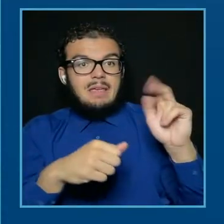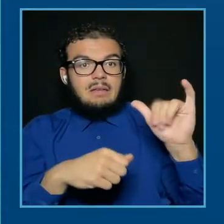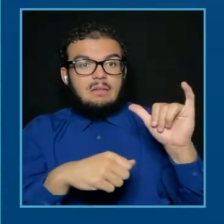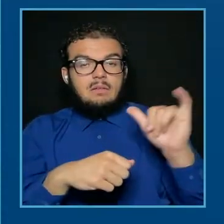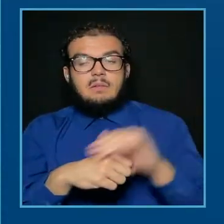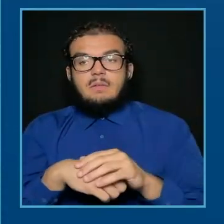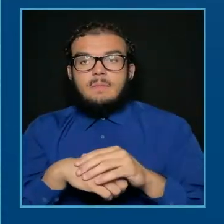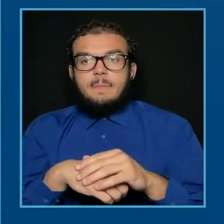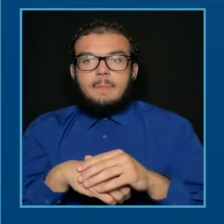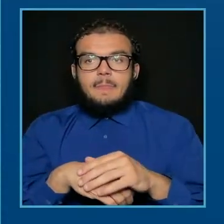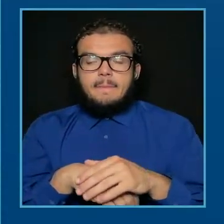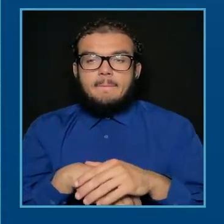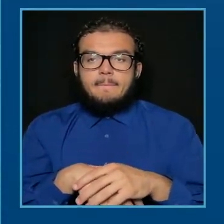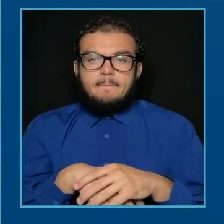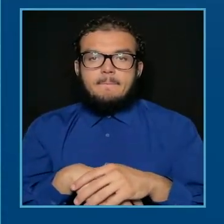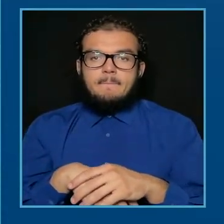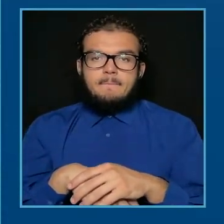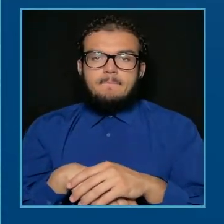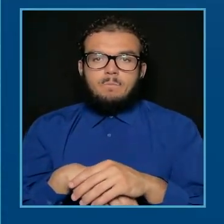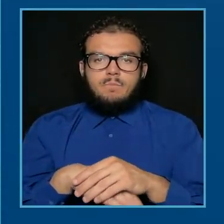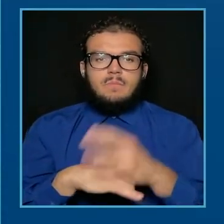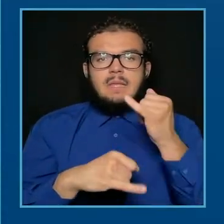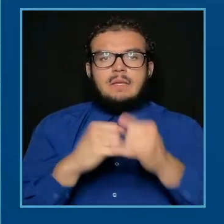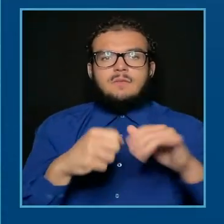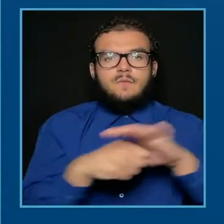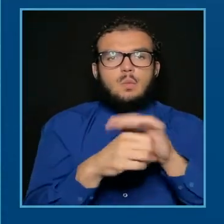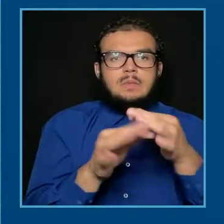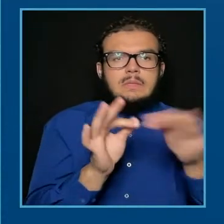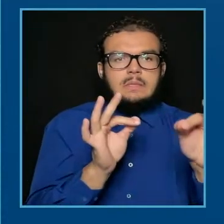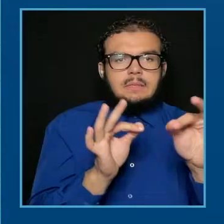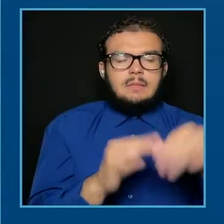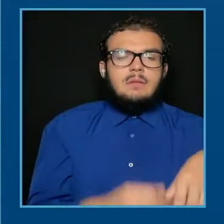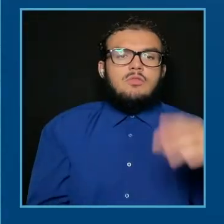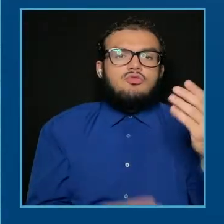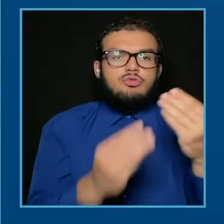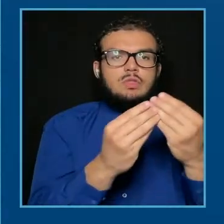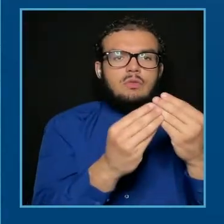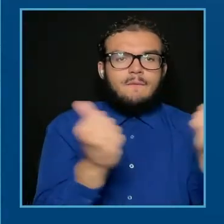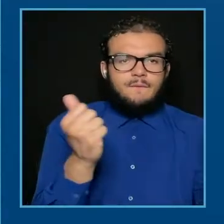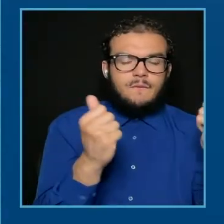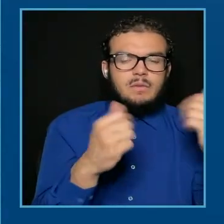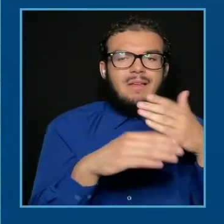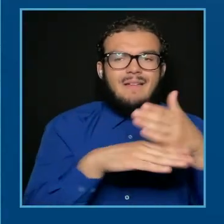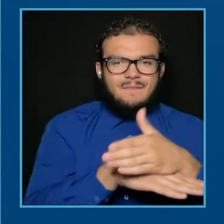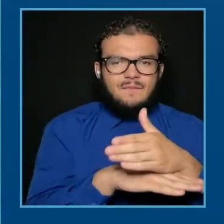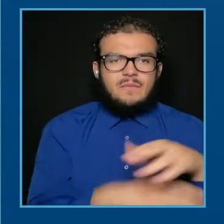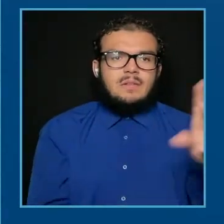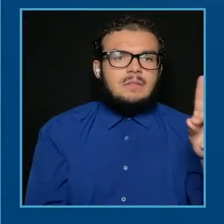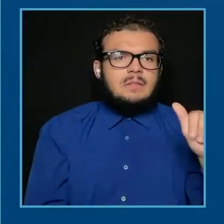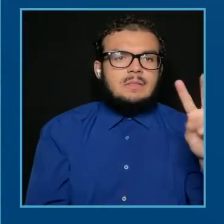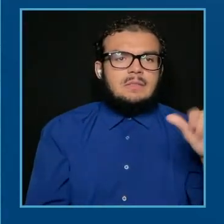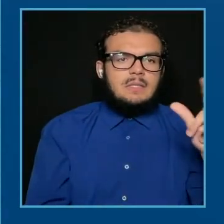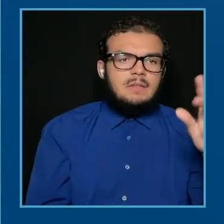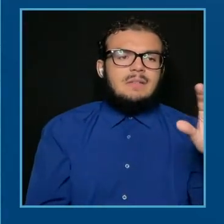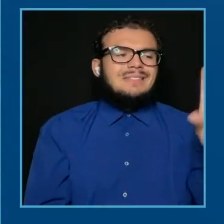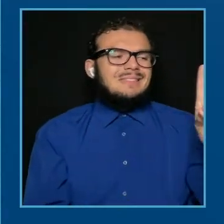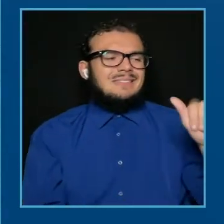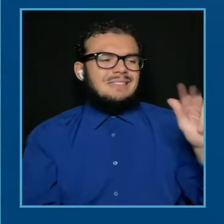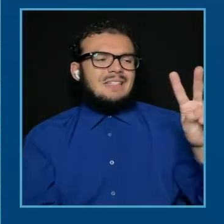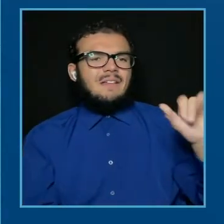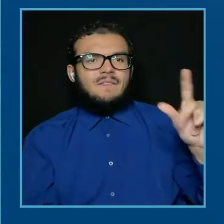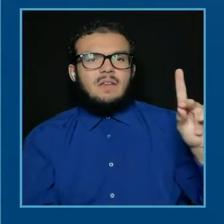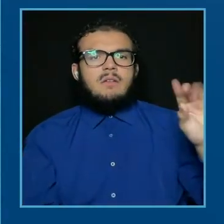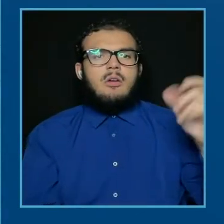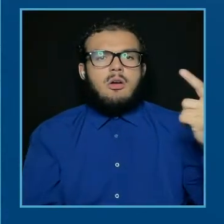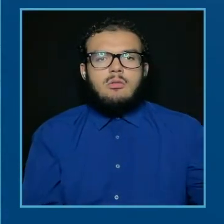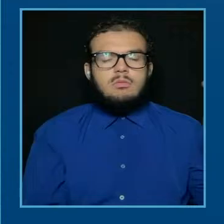the last full sentence on therefore be it resolved, after it says and David Hogg, instead of the words are